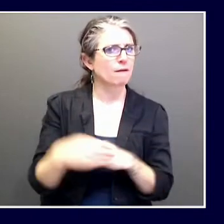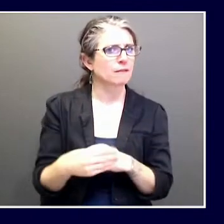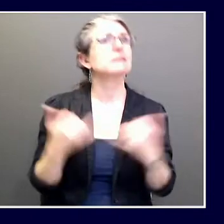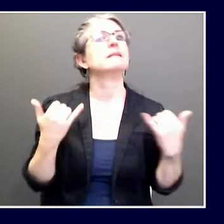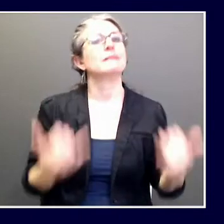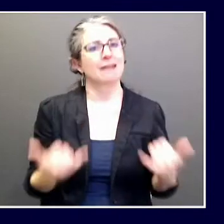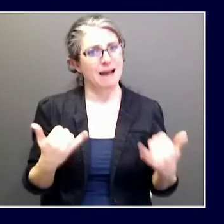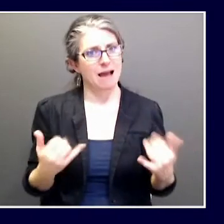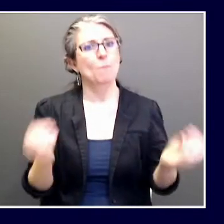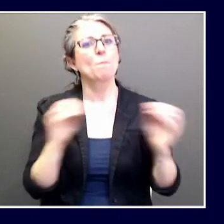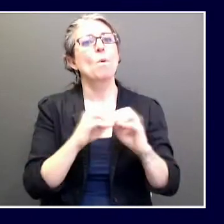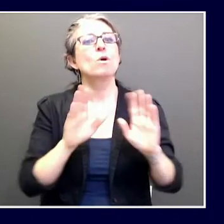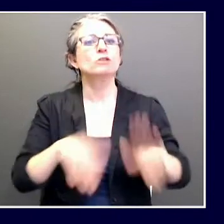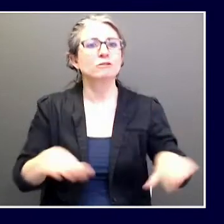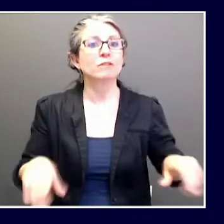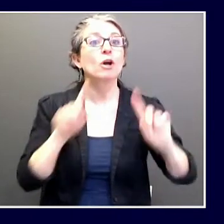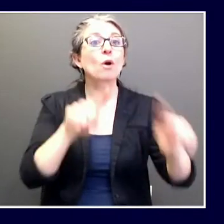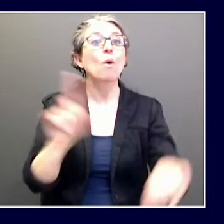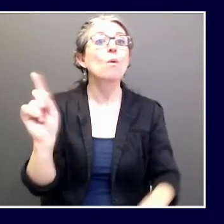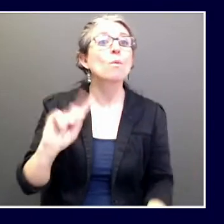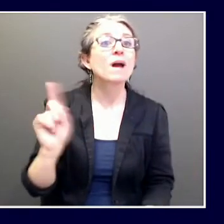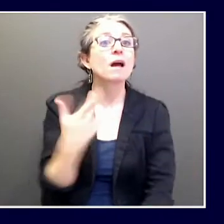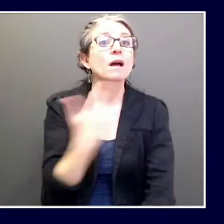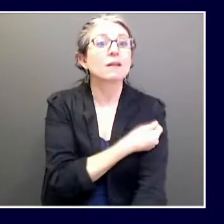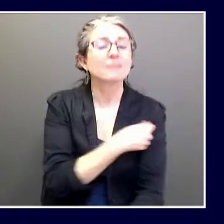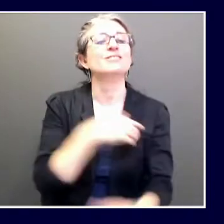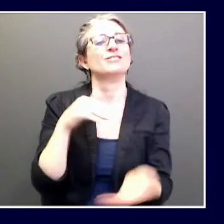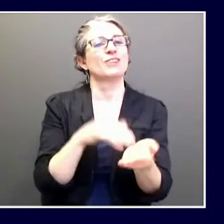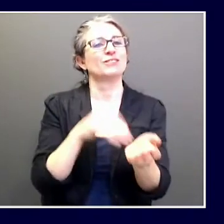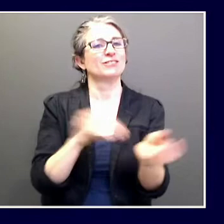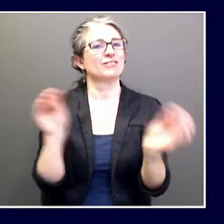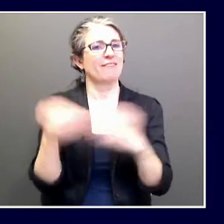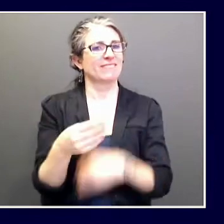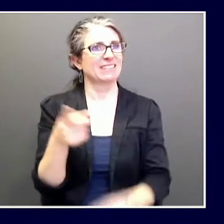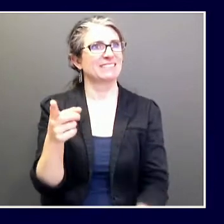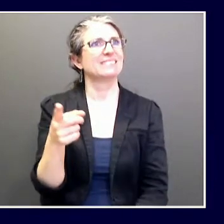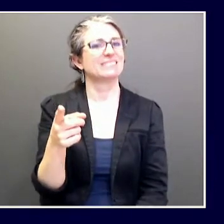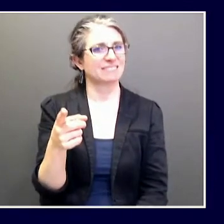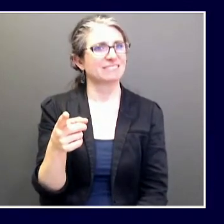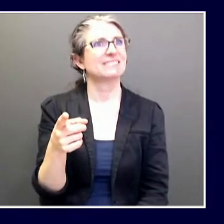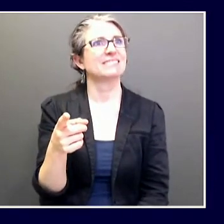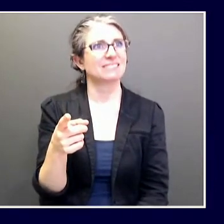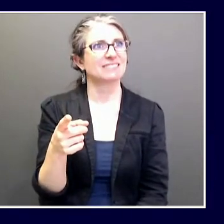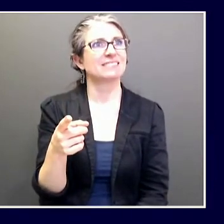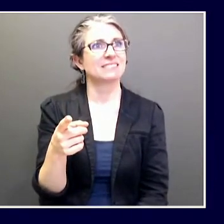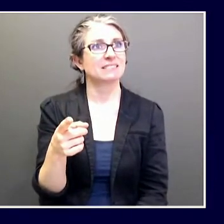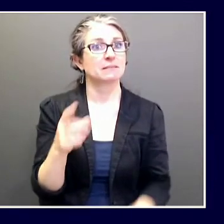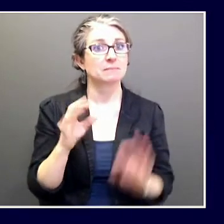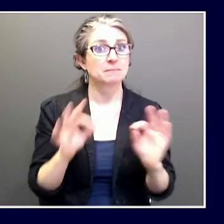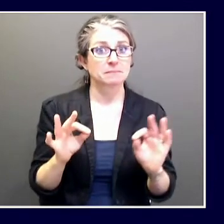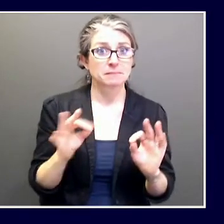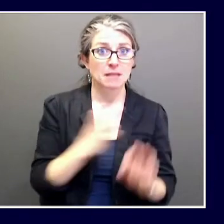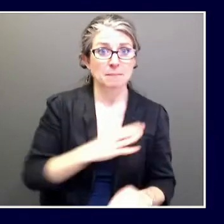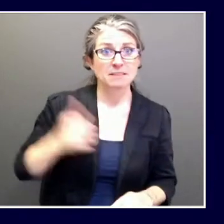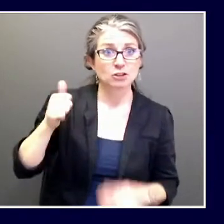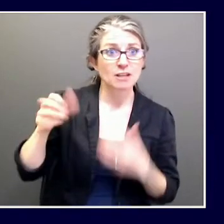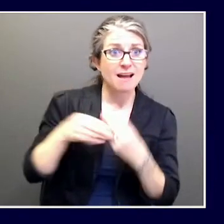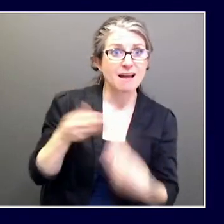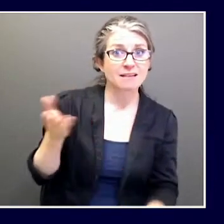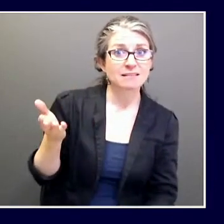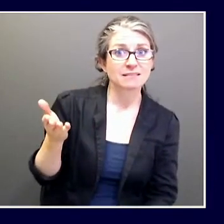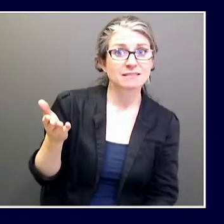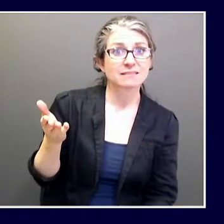But Commissioner, let me turn it over to you for any other comments. No. We just continue to work on